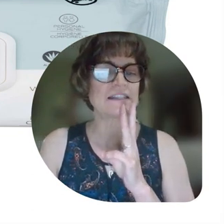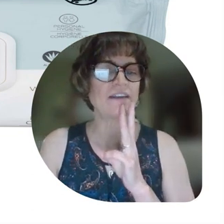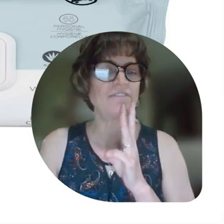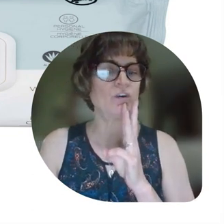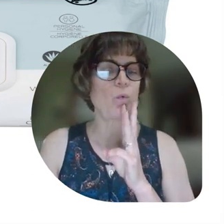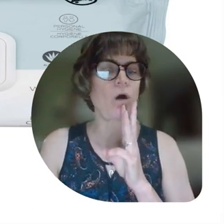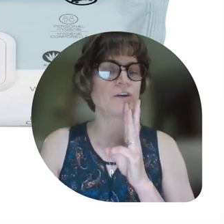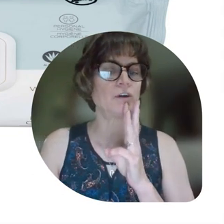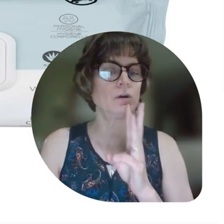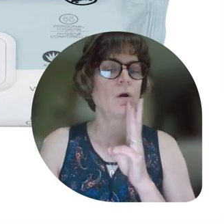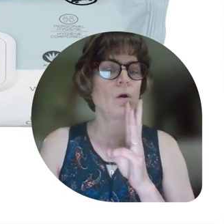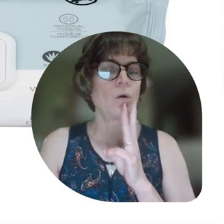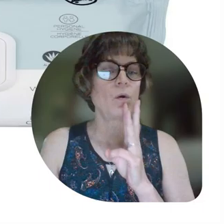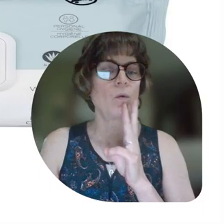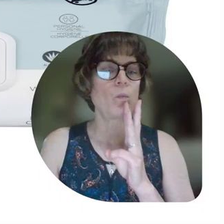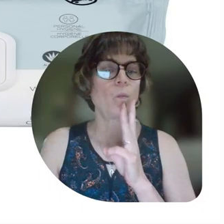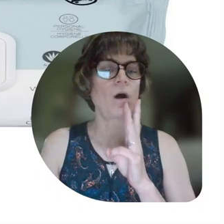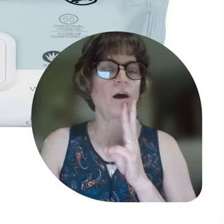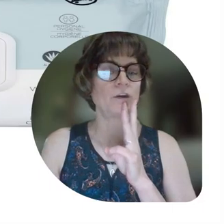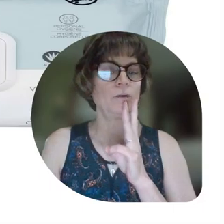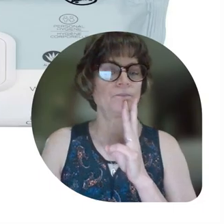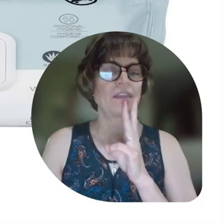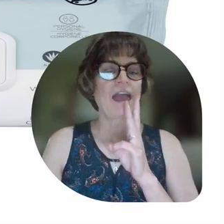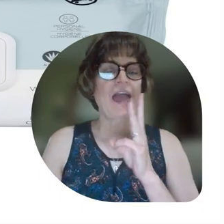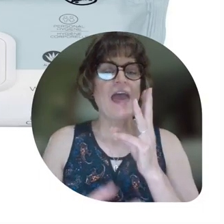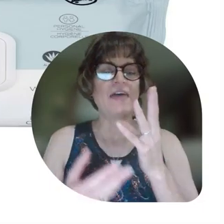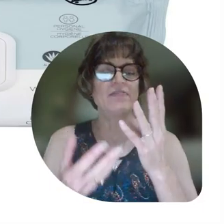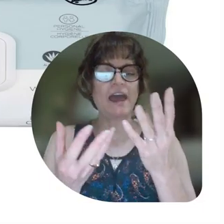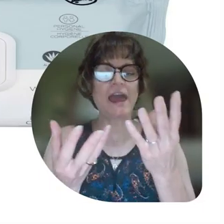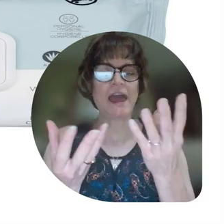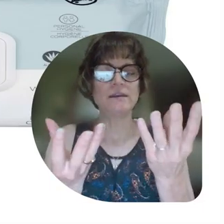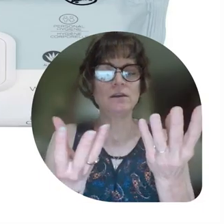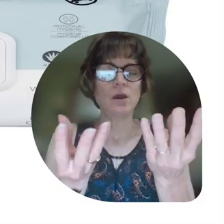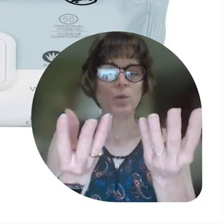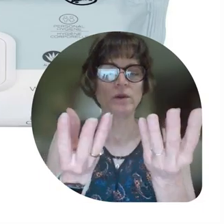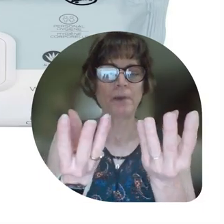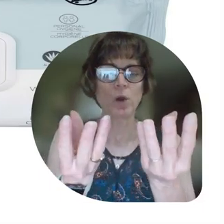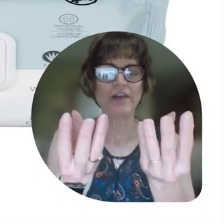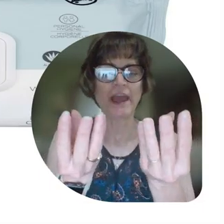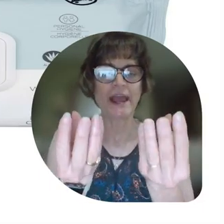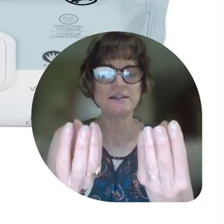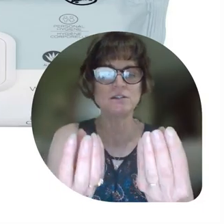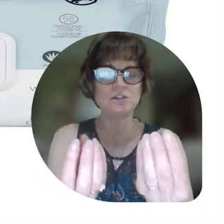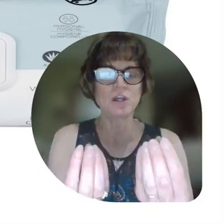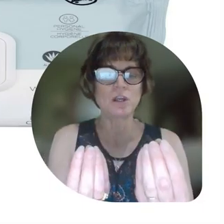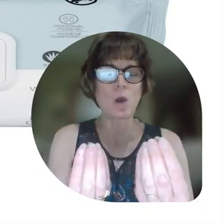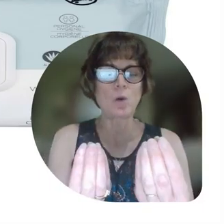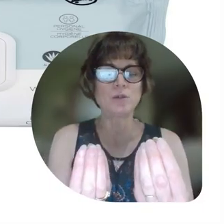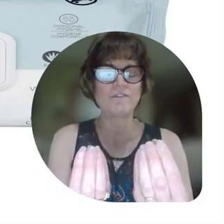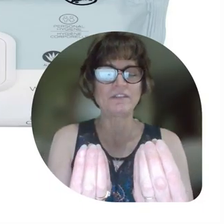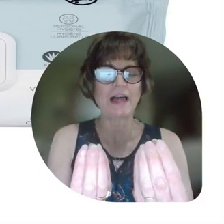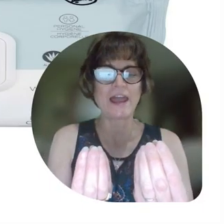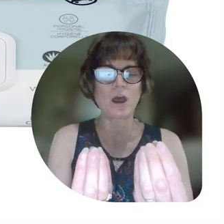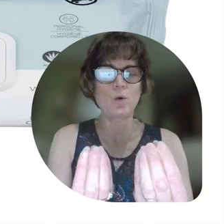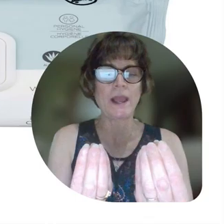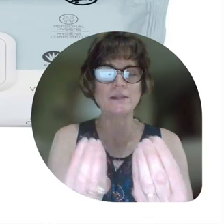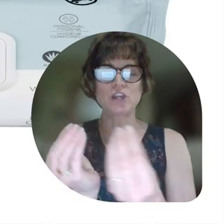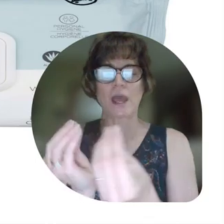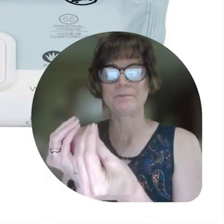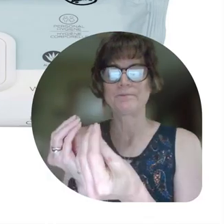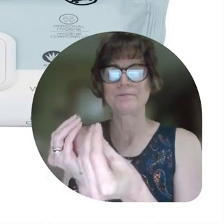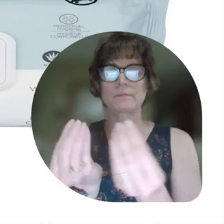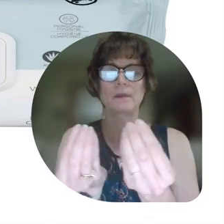the sign for water. Water. And then, with both hands, you're going to go into a flat O